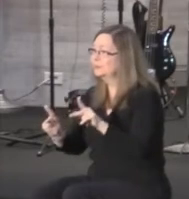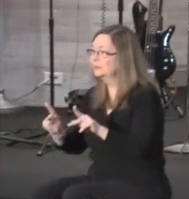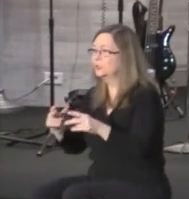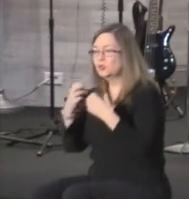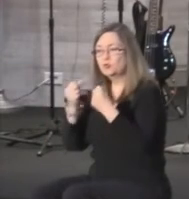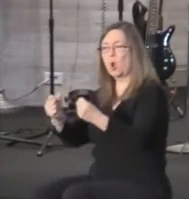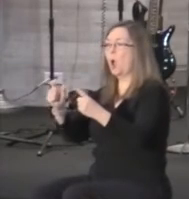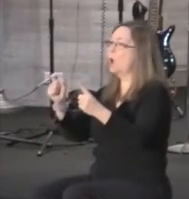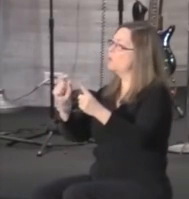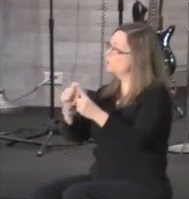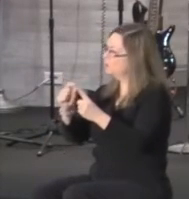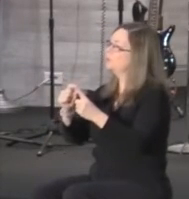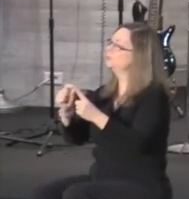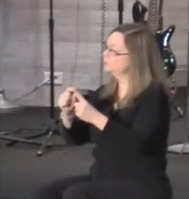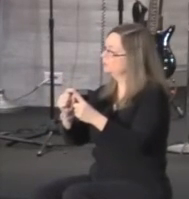Strong words.